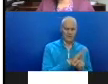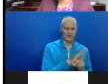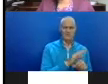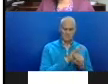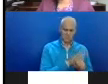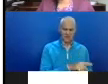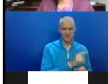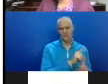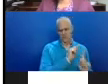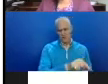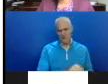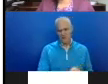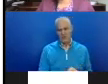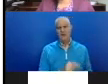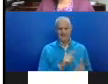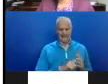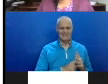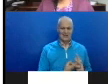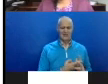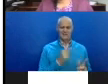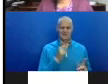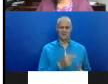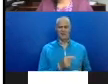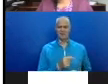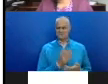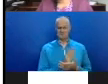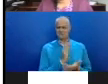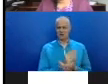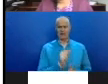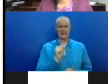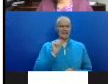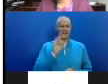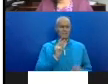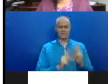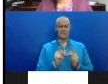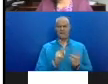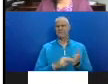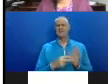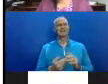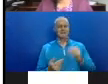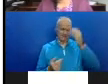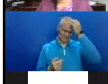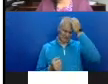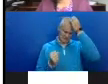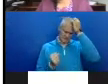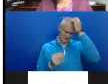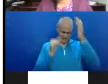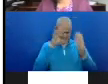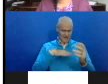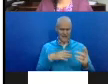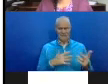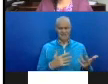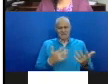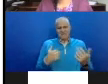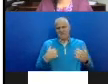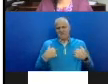But that ends up being the starting point. And it's all right if people come, I mean, a number of guys do come in very irresponsible. So